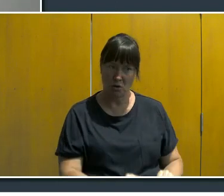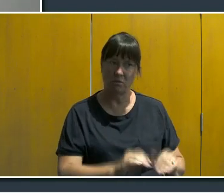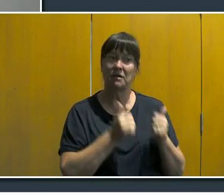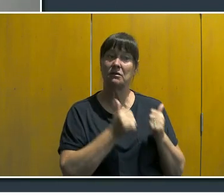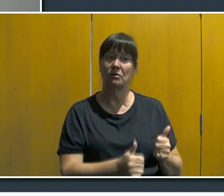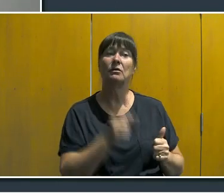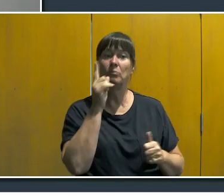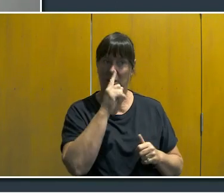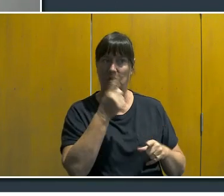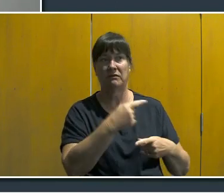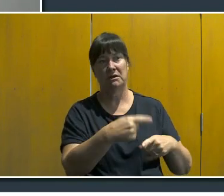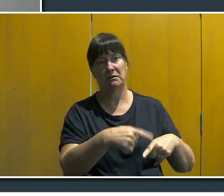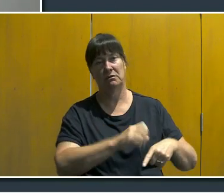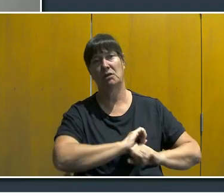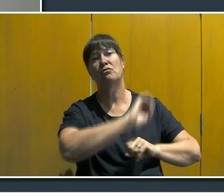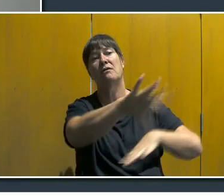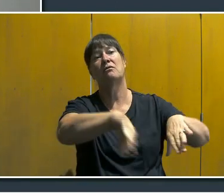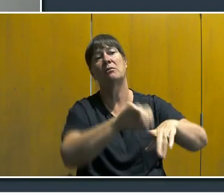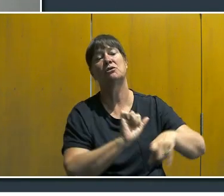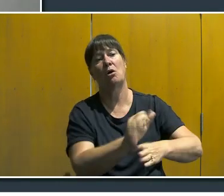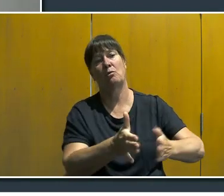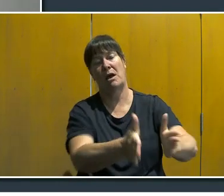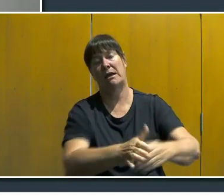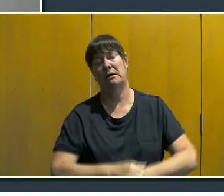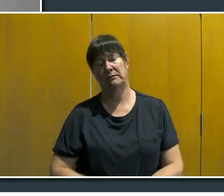rubbish in their own way. But